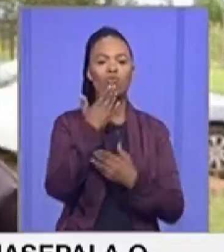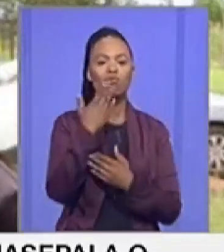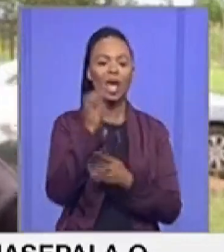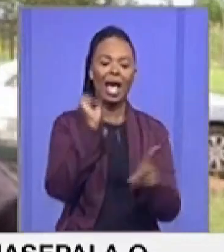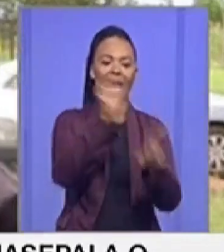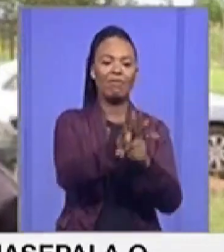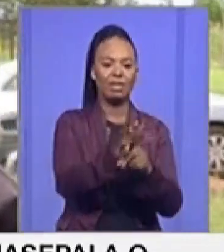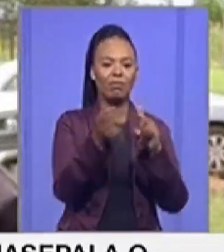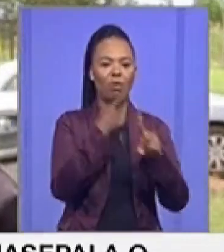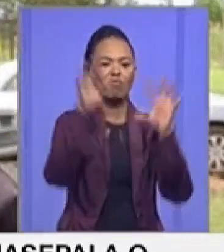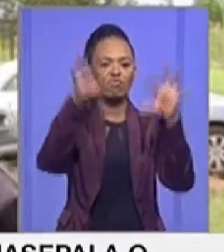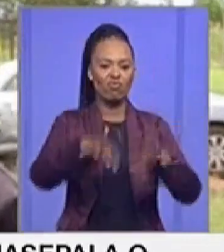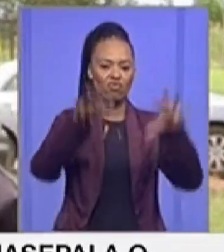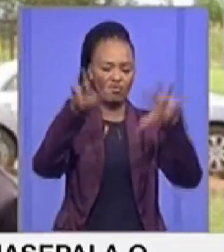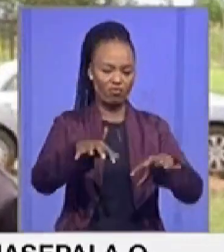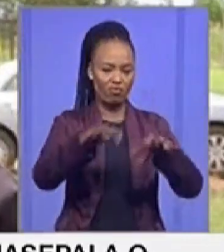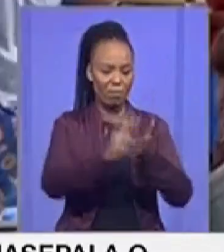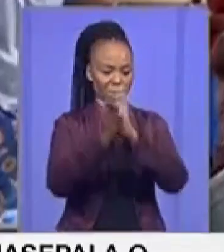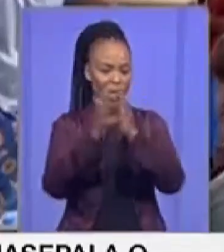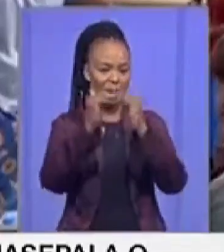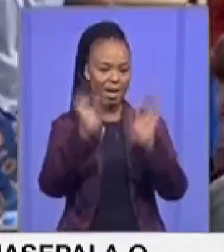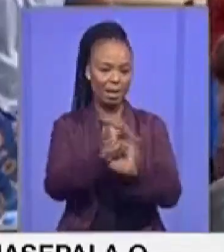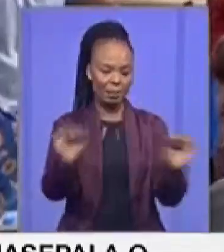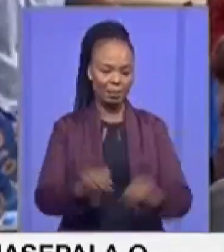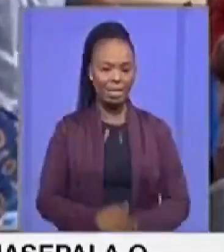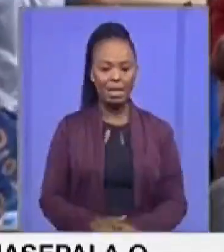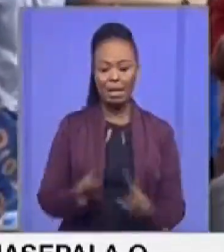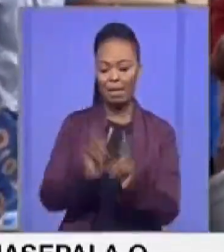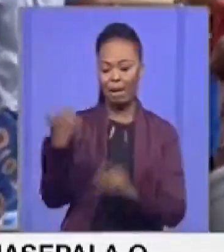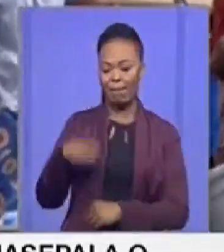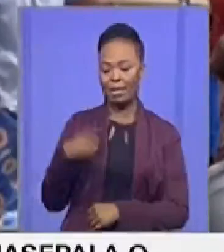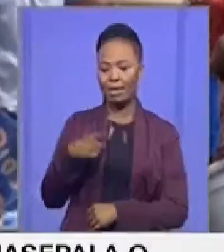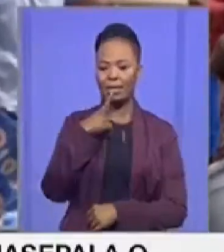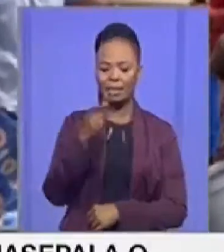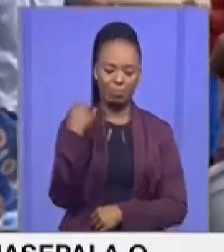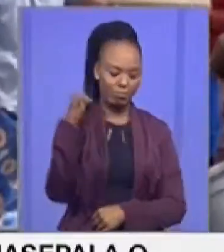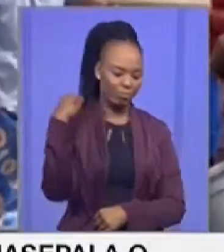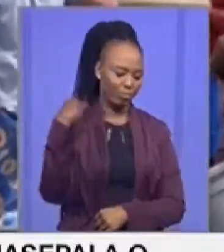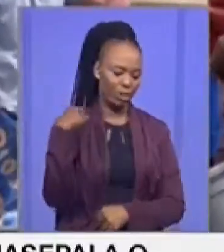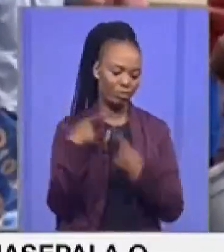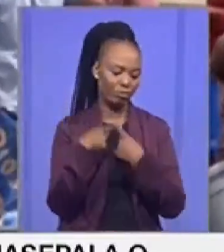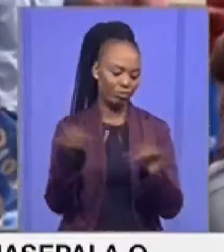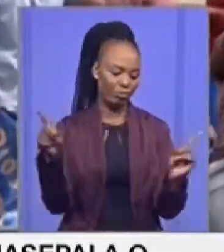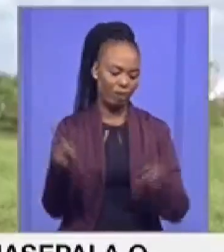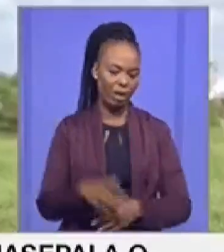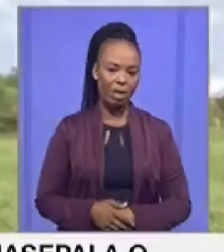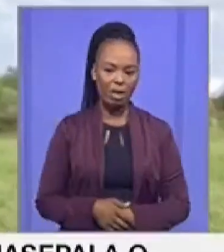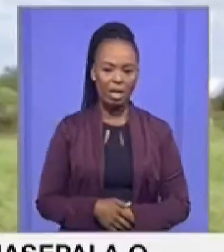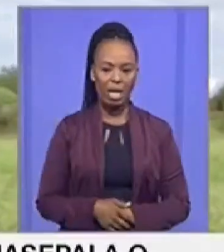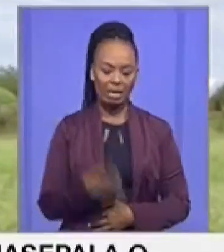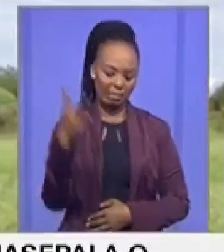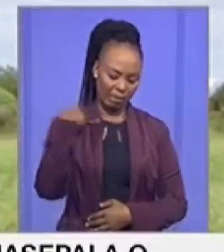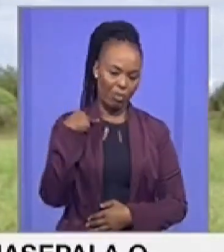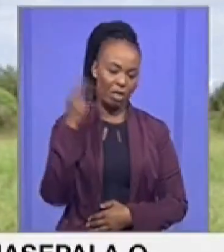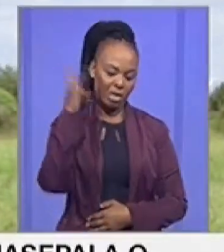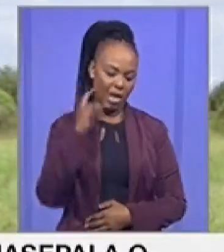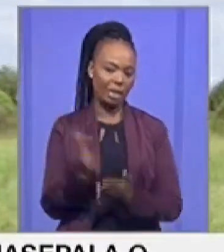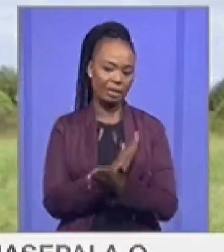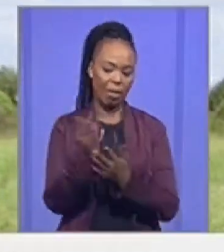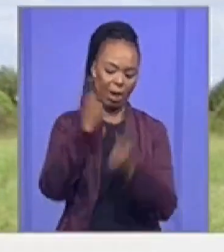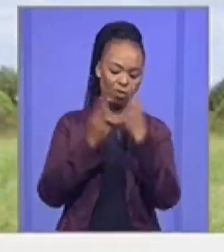affected by this devastating disaster. Fela, Masepala o phaetše ka thoko ditatofatšo tšeo. It's very disappointing to hear